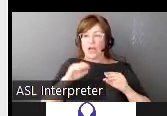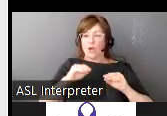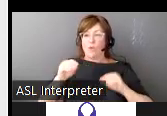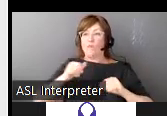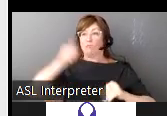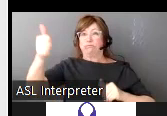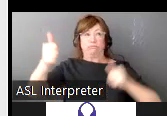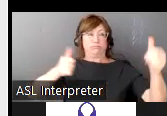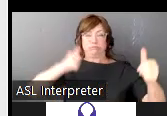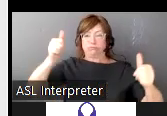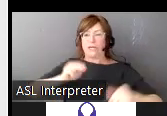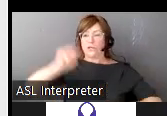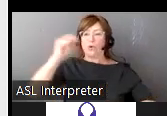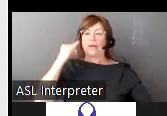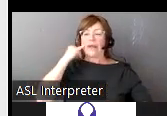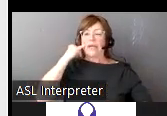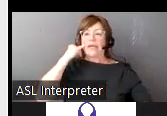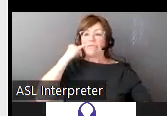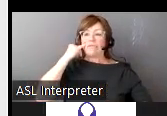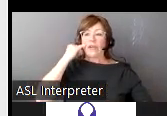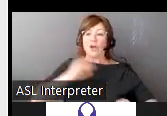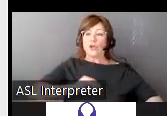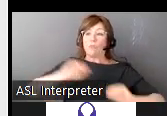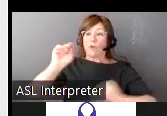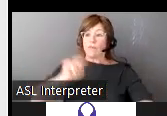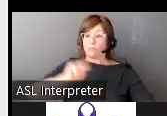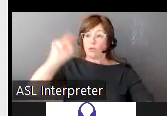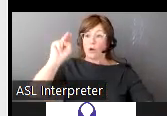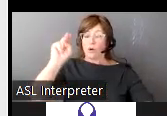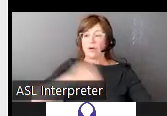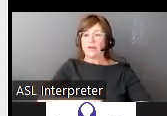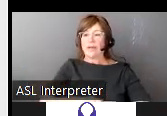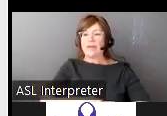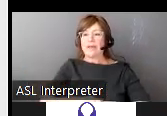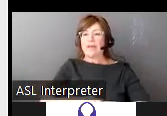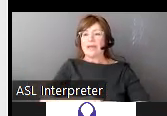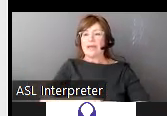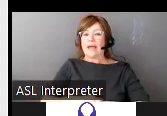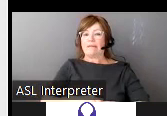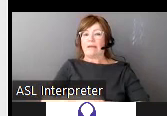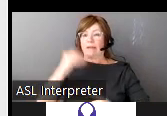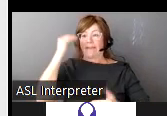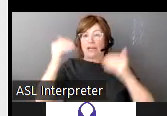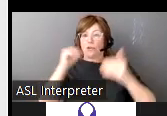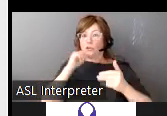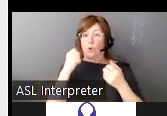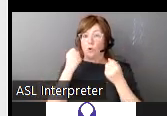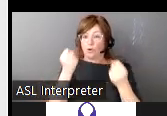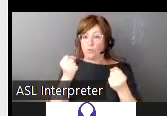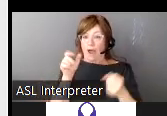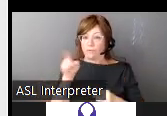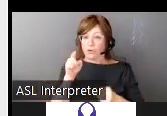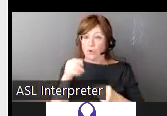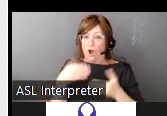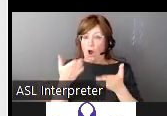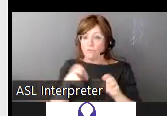north. If you move there, and if the older adults don't drive you, you can't find anyone to talk to. If you